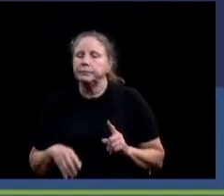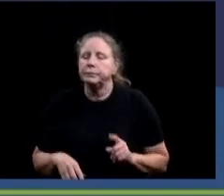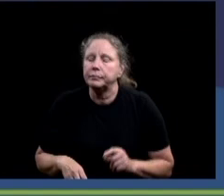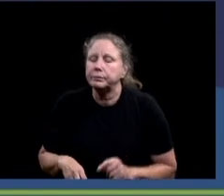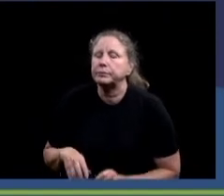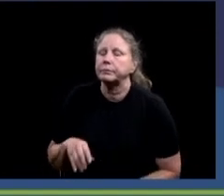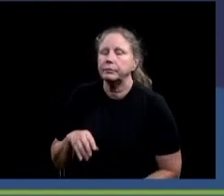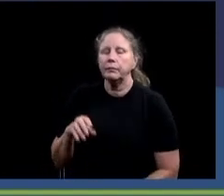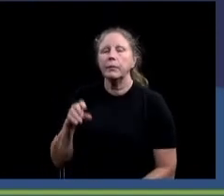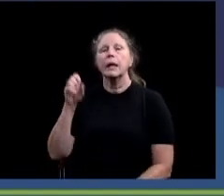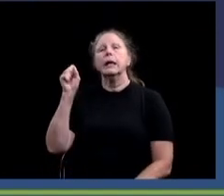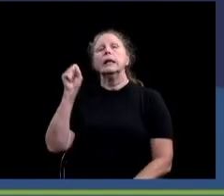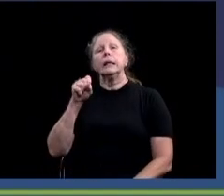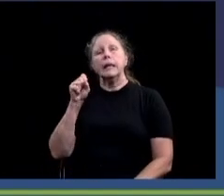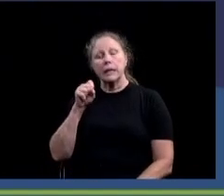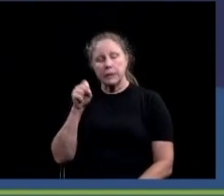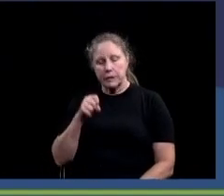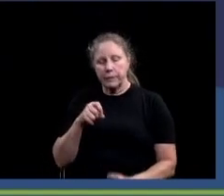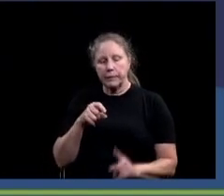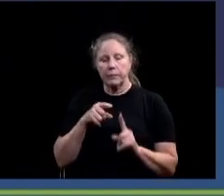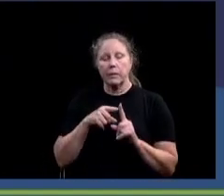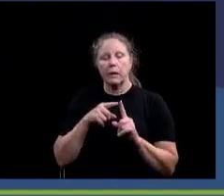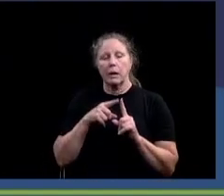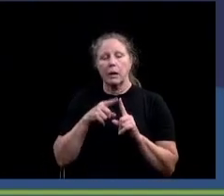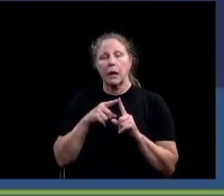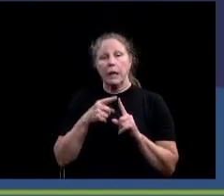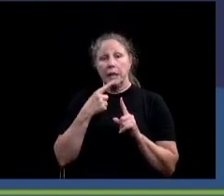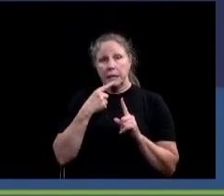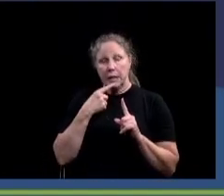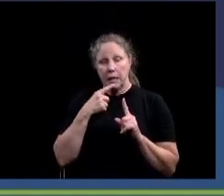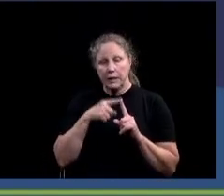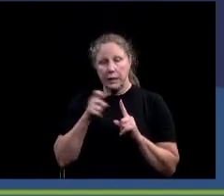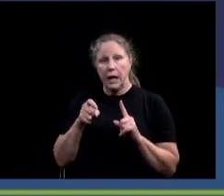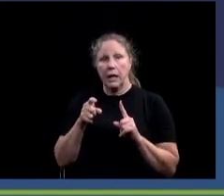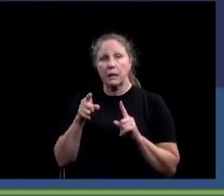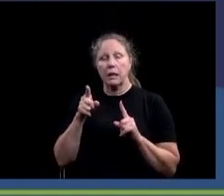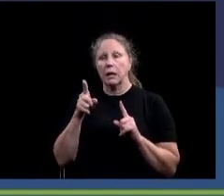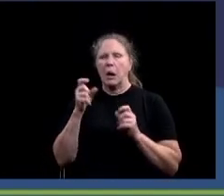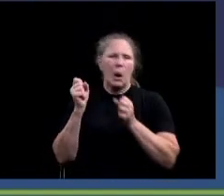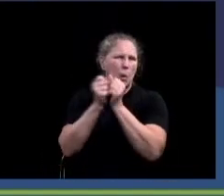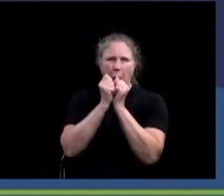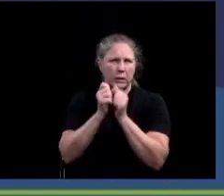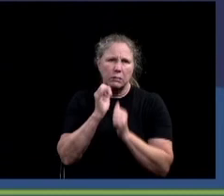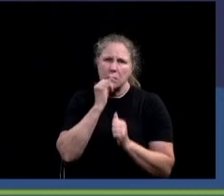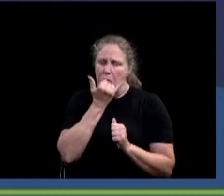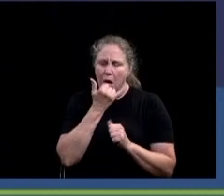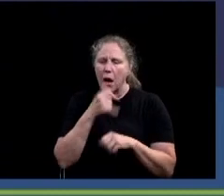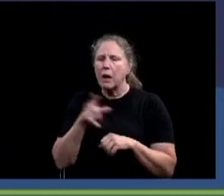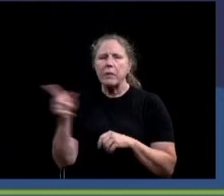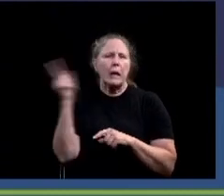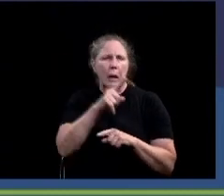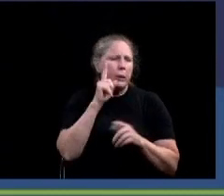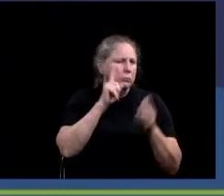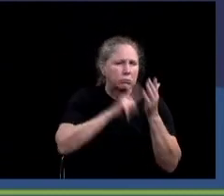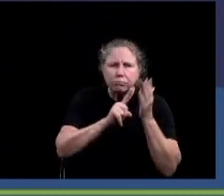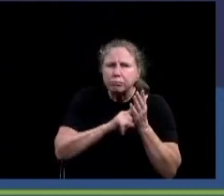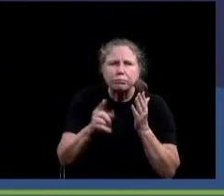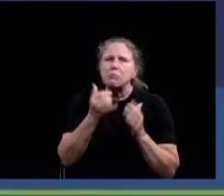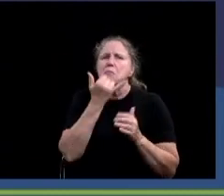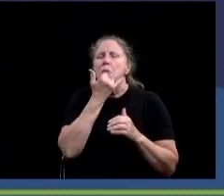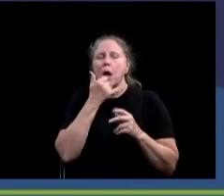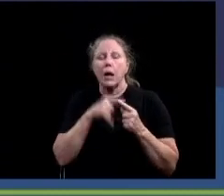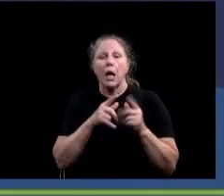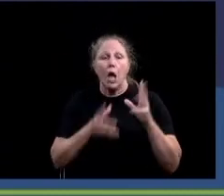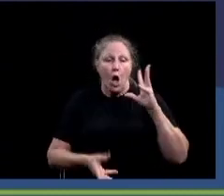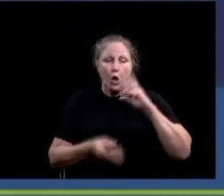improper, that it was an improper arrest, and they alleged that it was an improper search. And so all those combined with 7 people